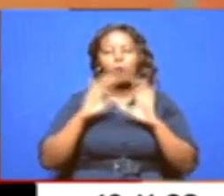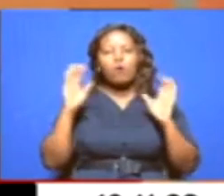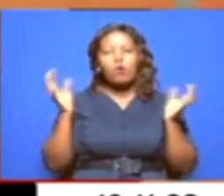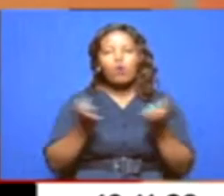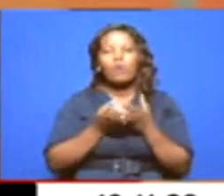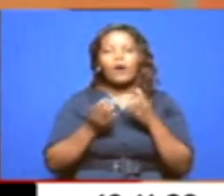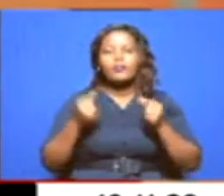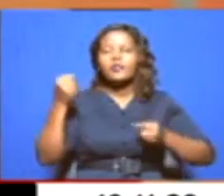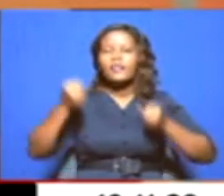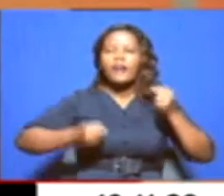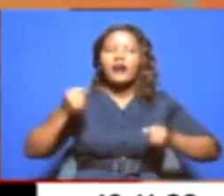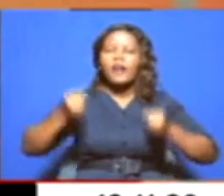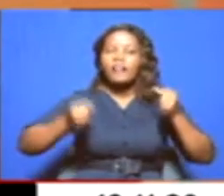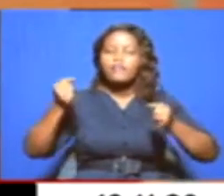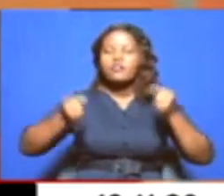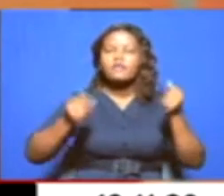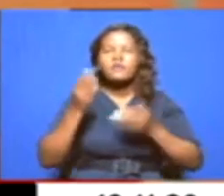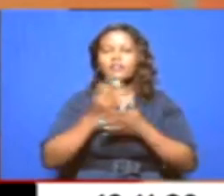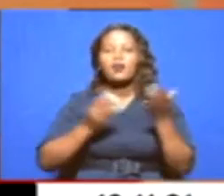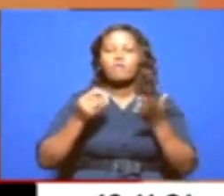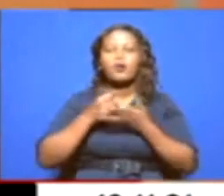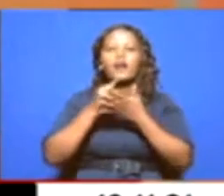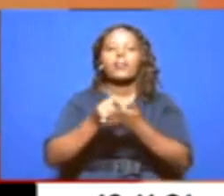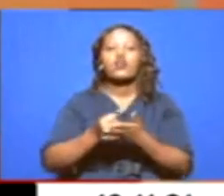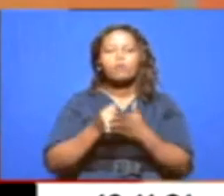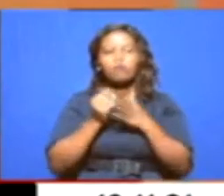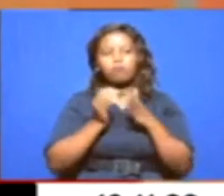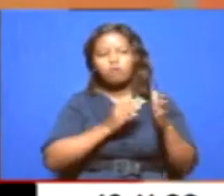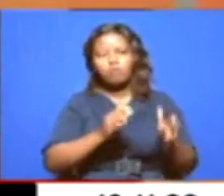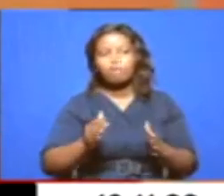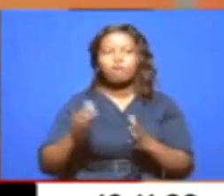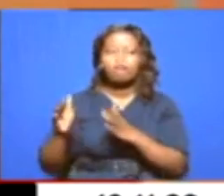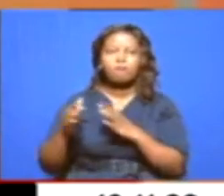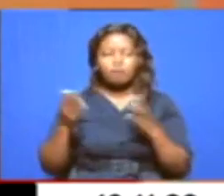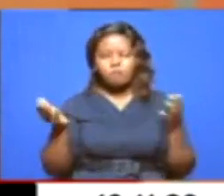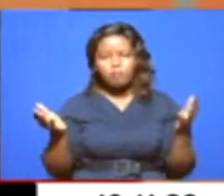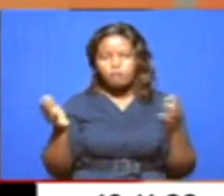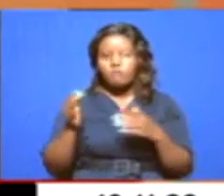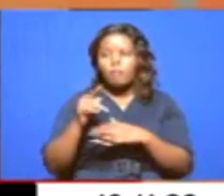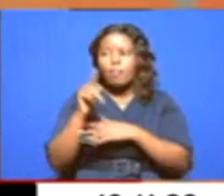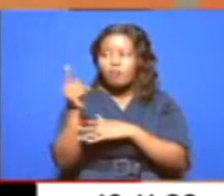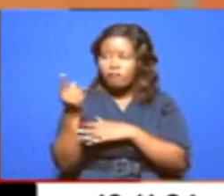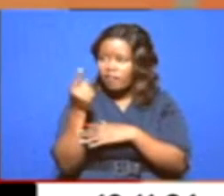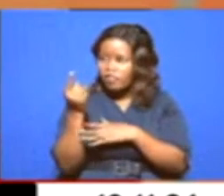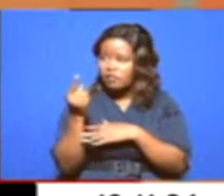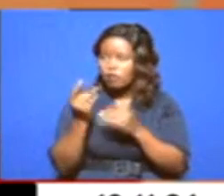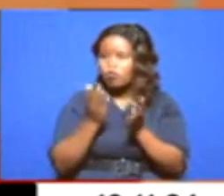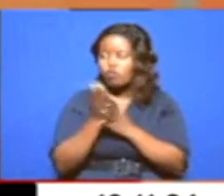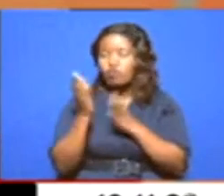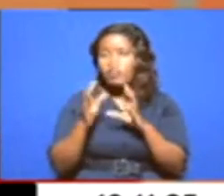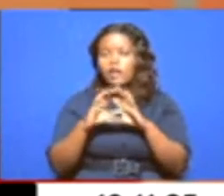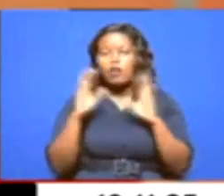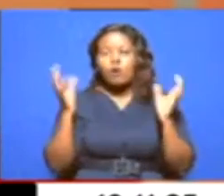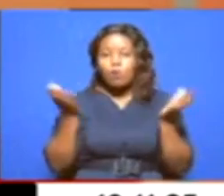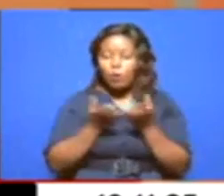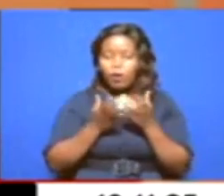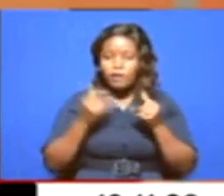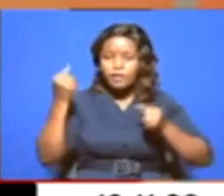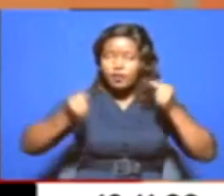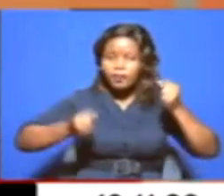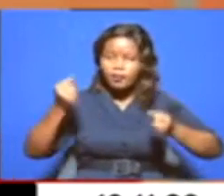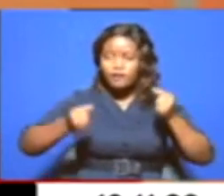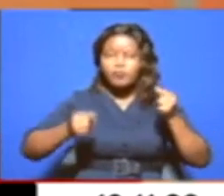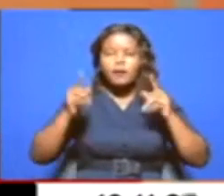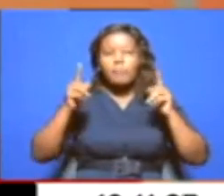to design, working with Ibrahim and this technical team. The first, as by the regulations from World Athletics, is that we have to have at least a minimum of 100